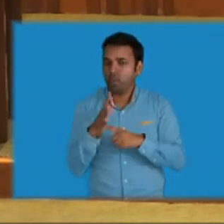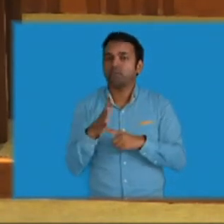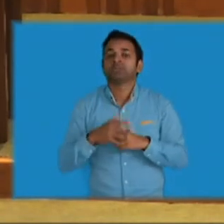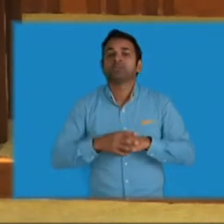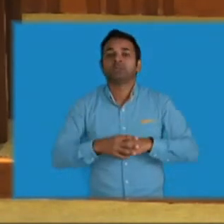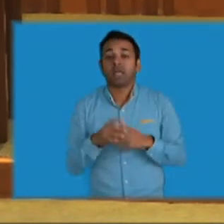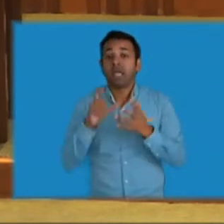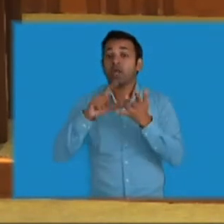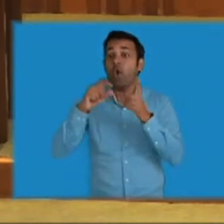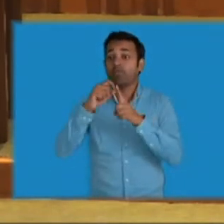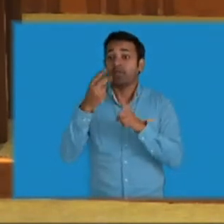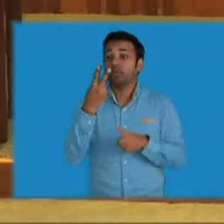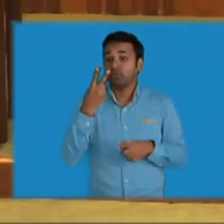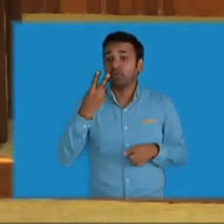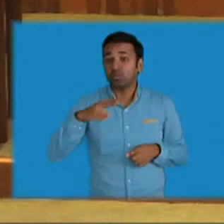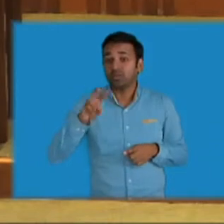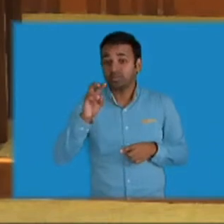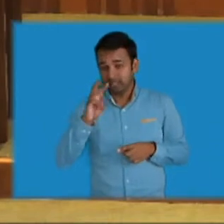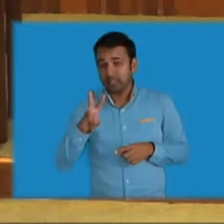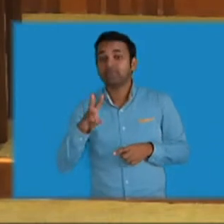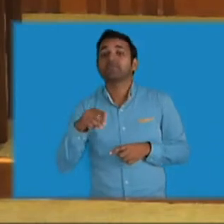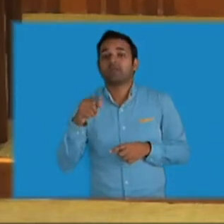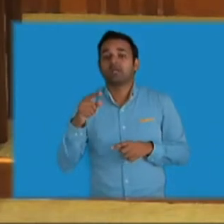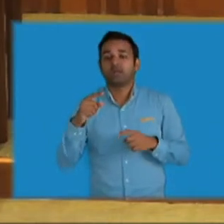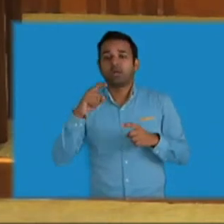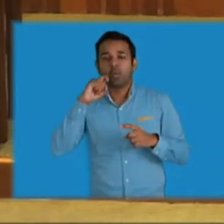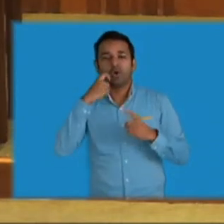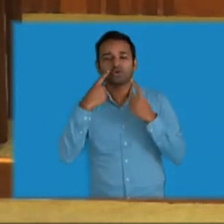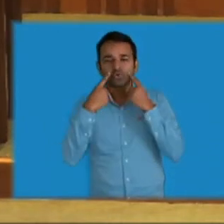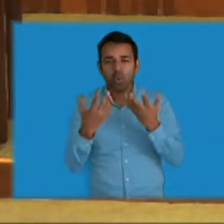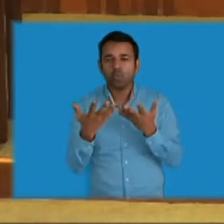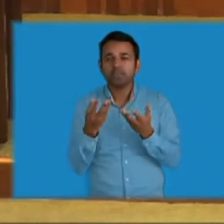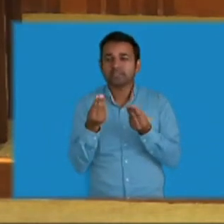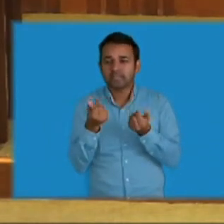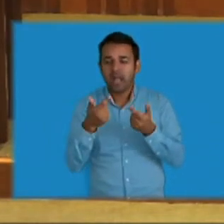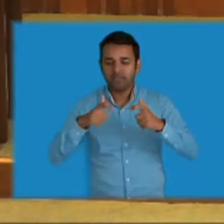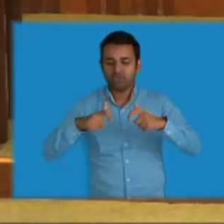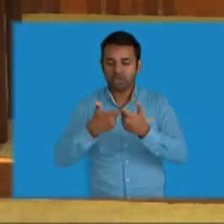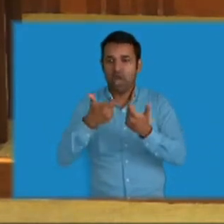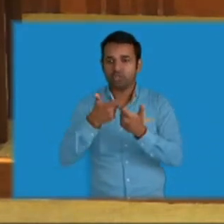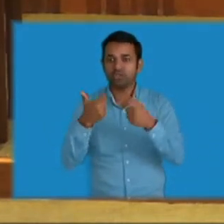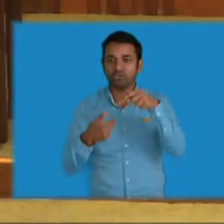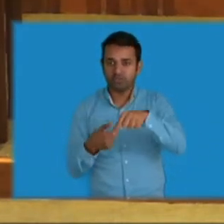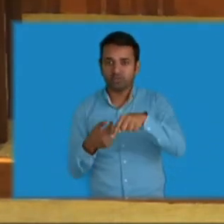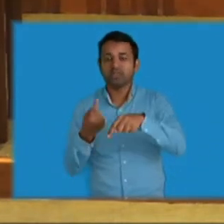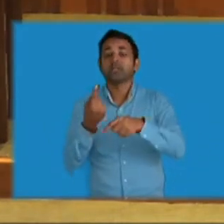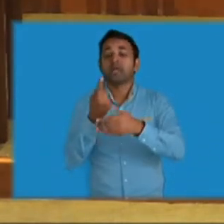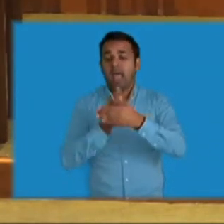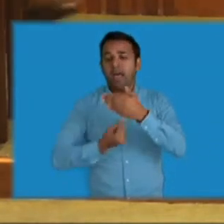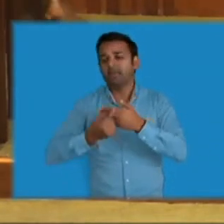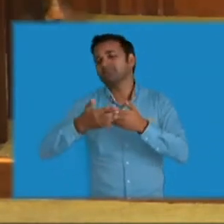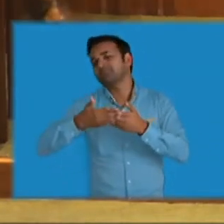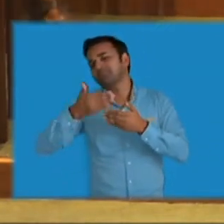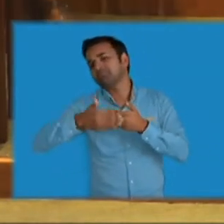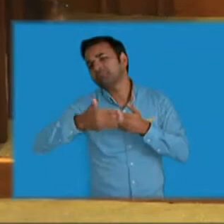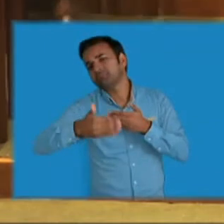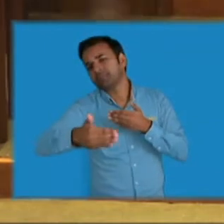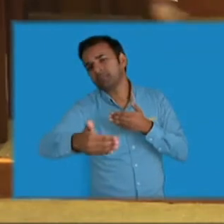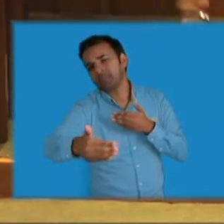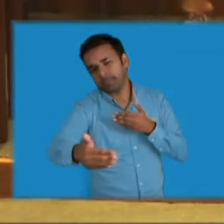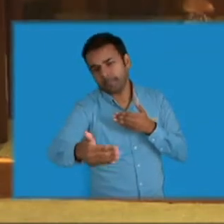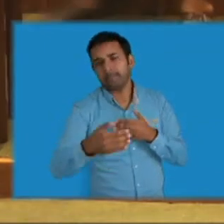will reflect some of those windfalls that may come on the way. The minister pointed